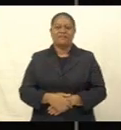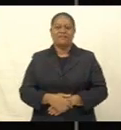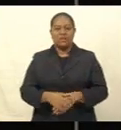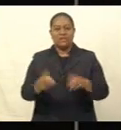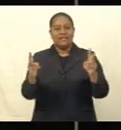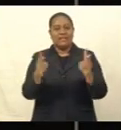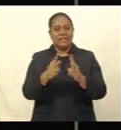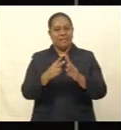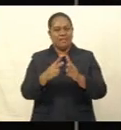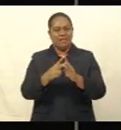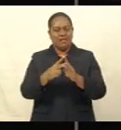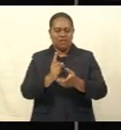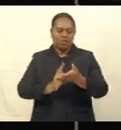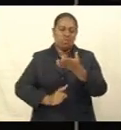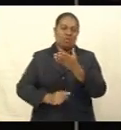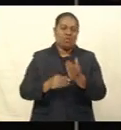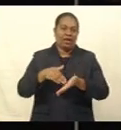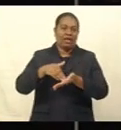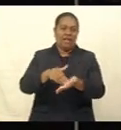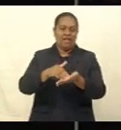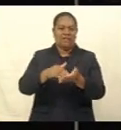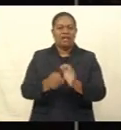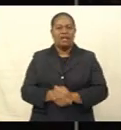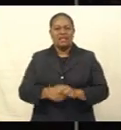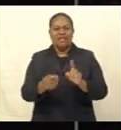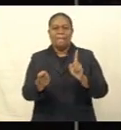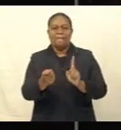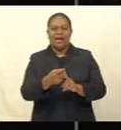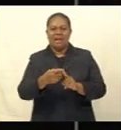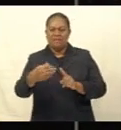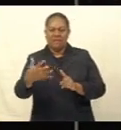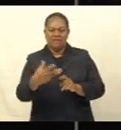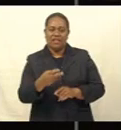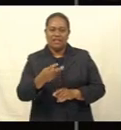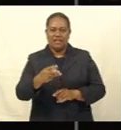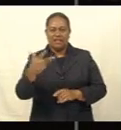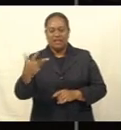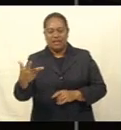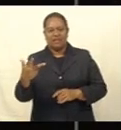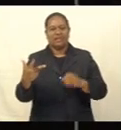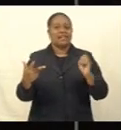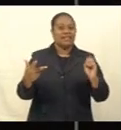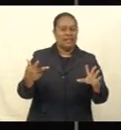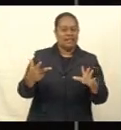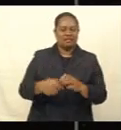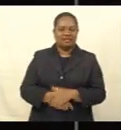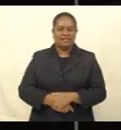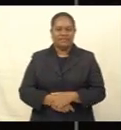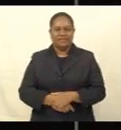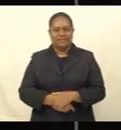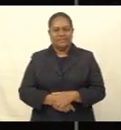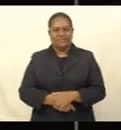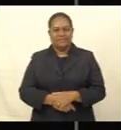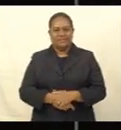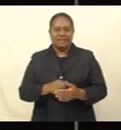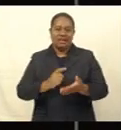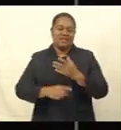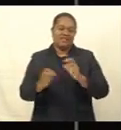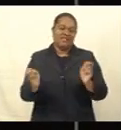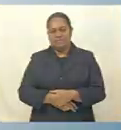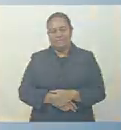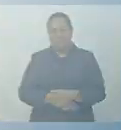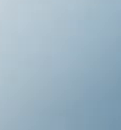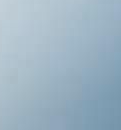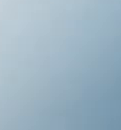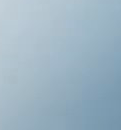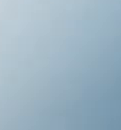double to help Parramatta thrash the Bulldogs 38-10 at the Australian Stadium in Sydney last